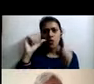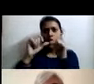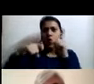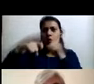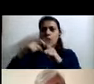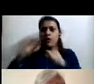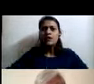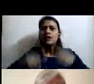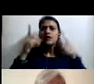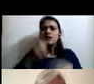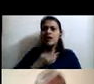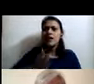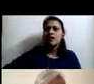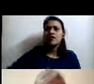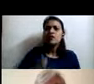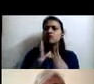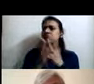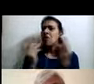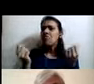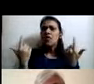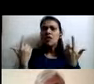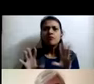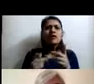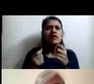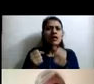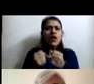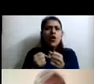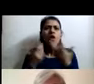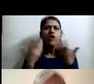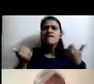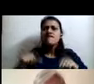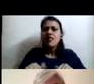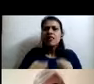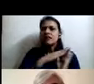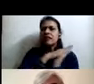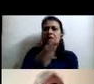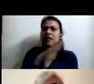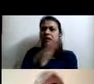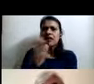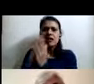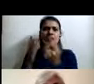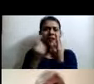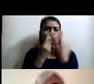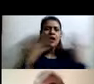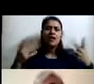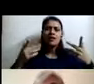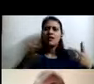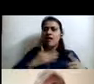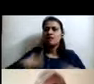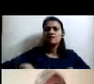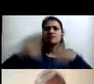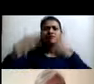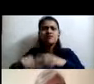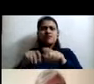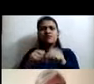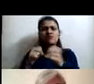of all kinds of trees. So it was a pretty uncontrolled use. There was cutting of trees going on rampantly because there was